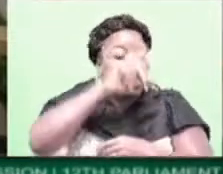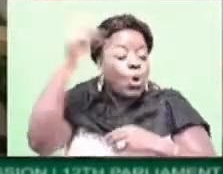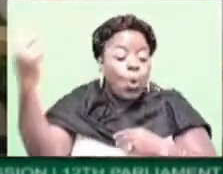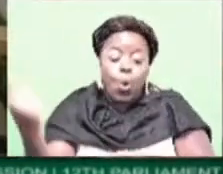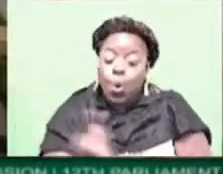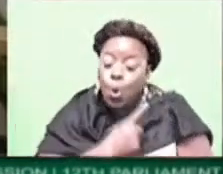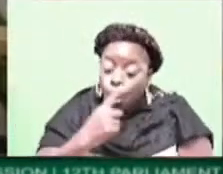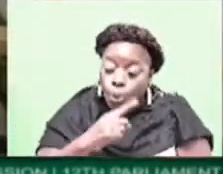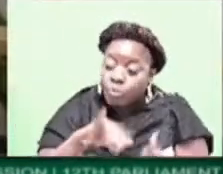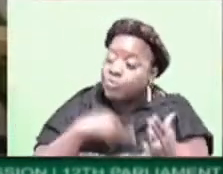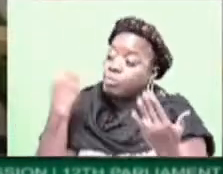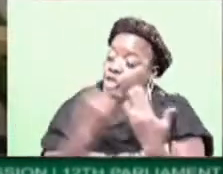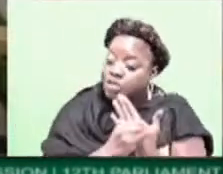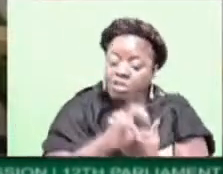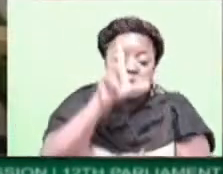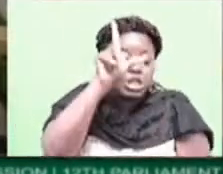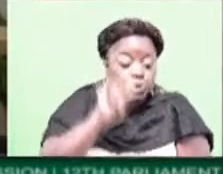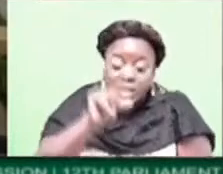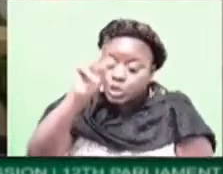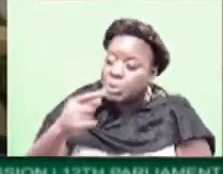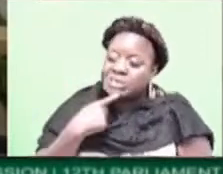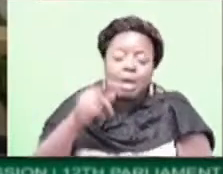January 2020.